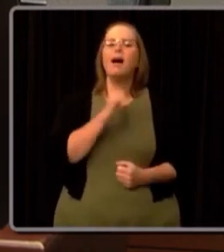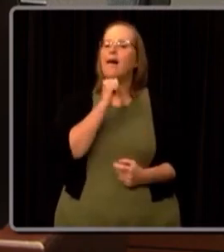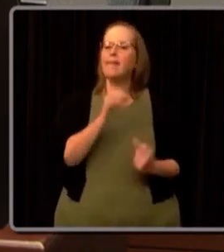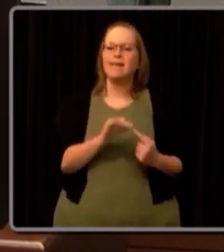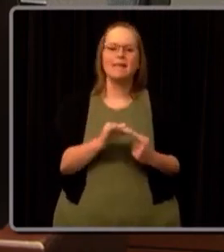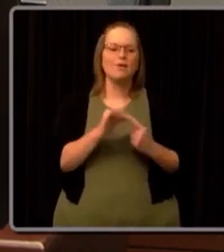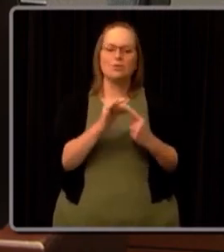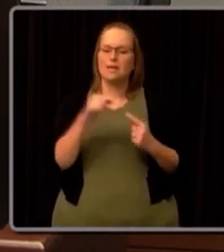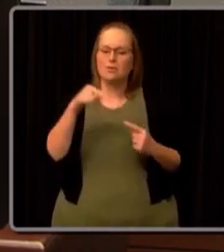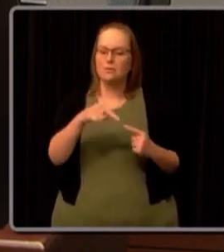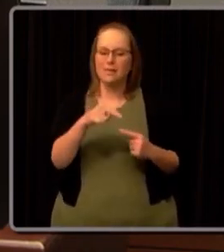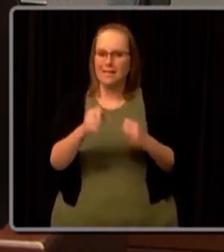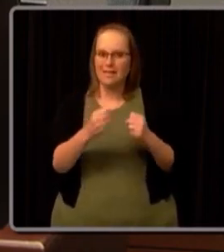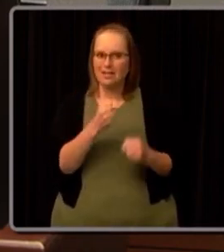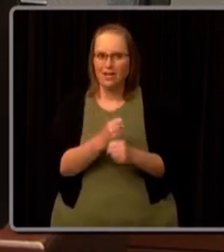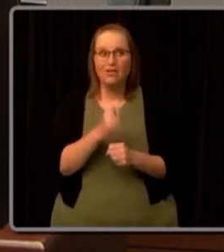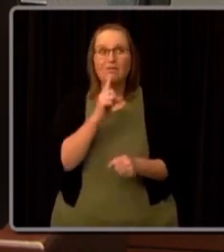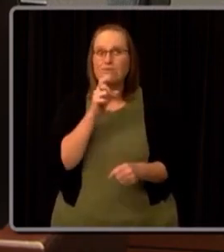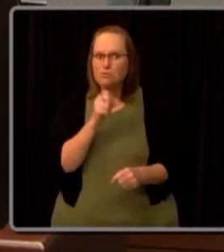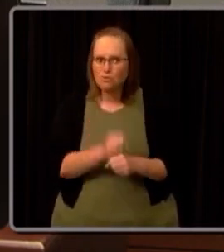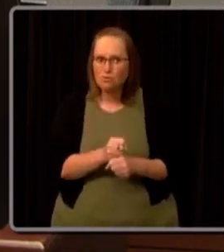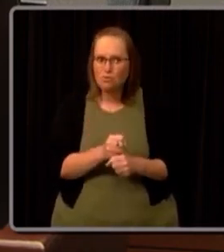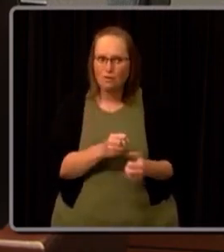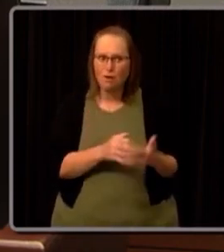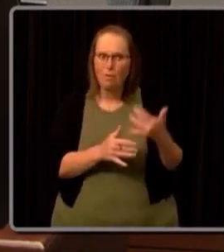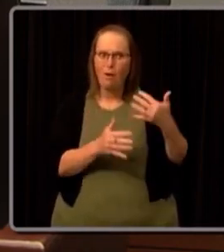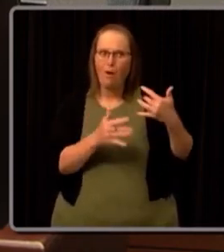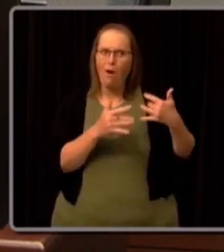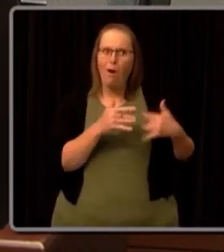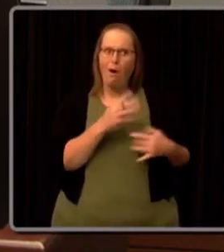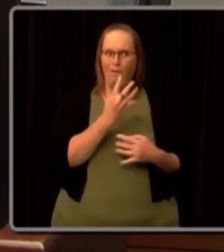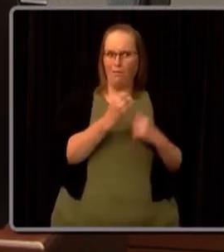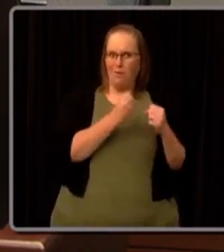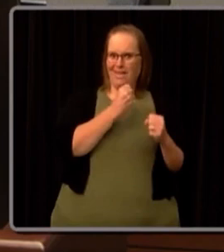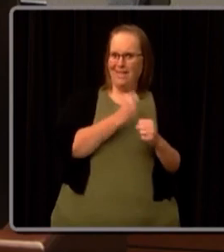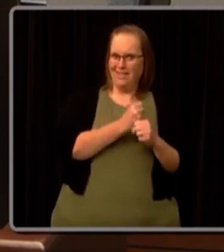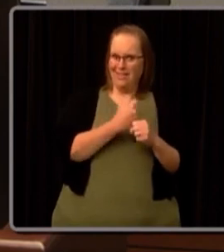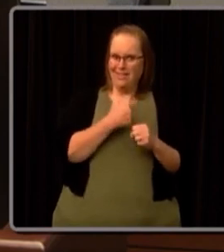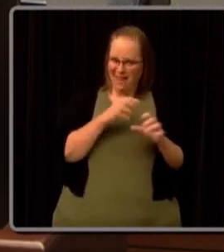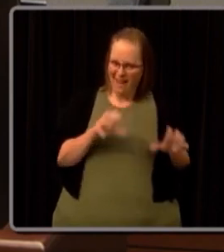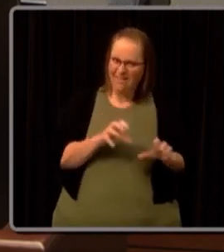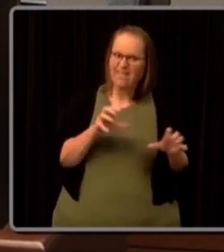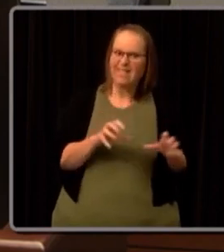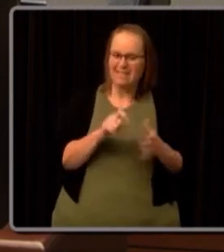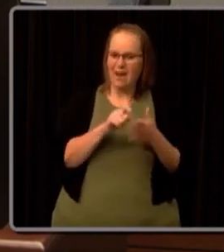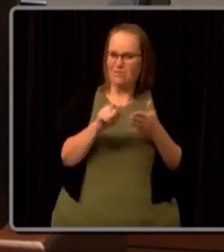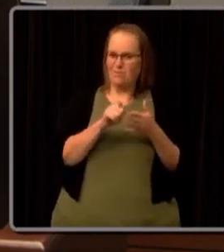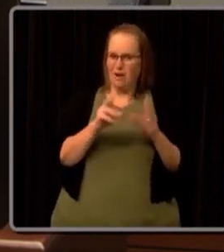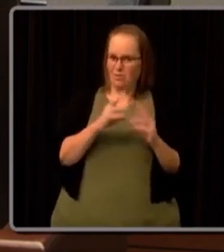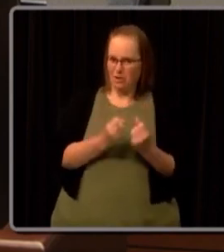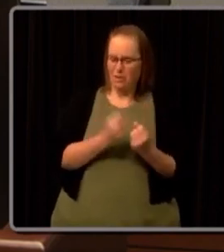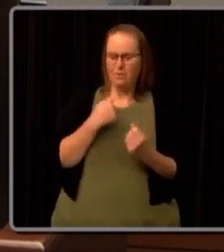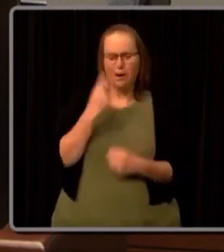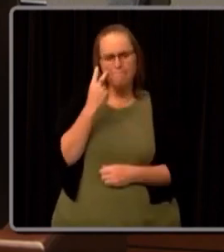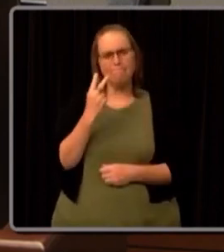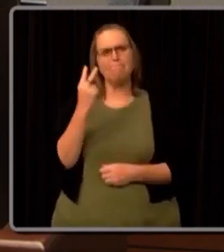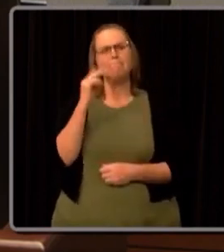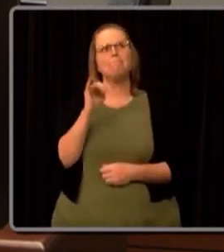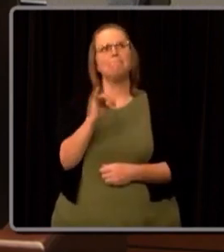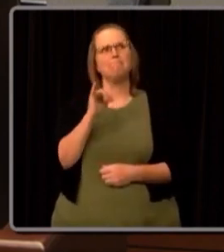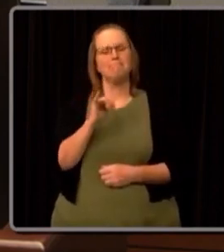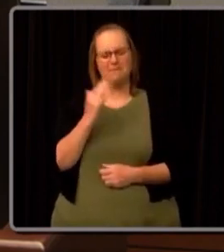year. That would be true from all 4 years that I've done workshop. So I reflected on that. I